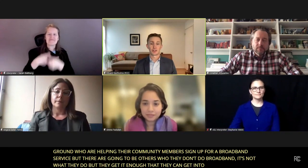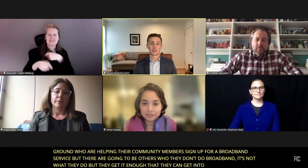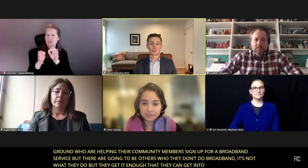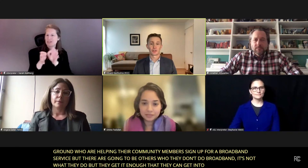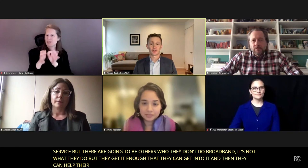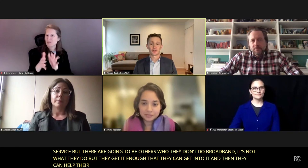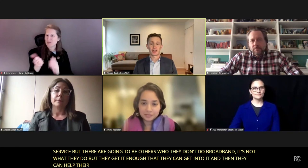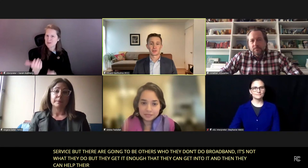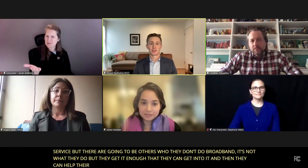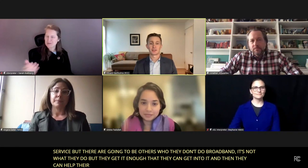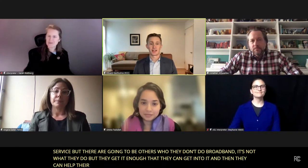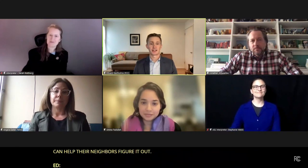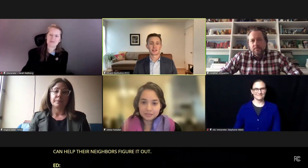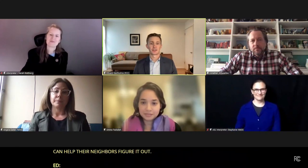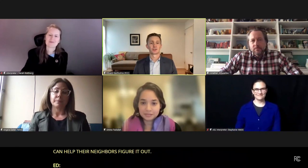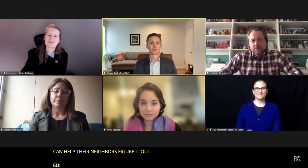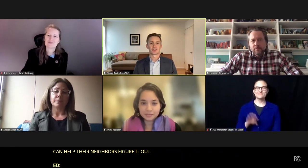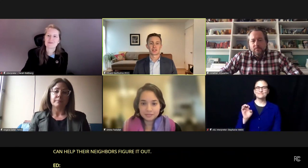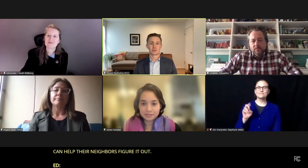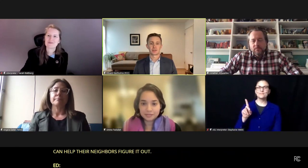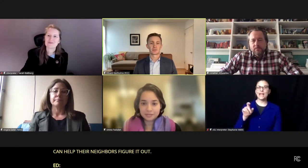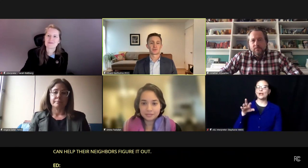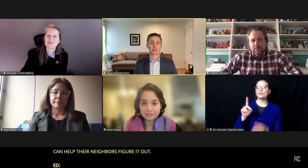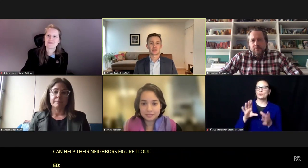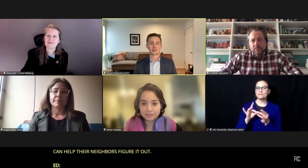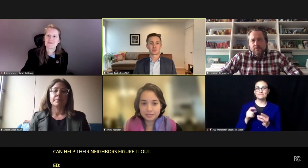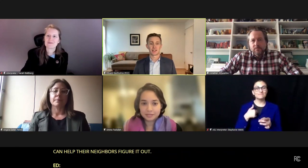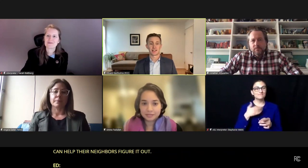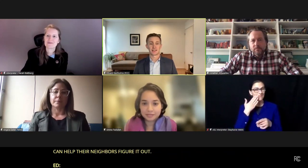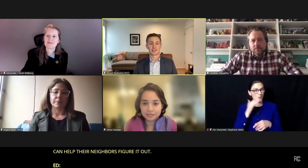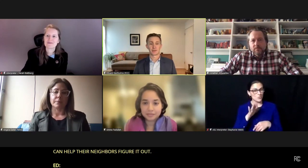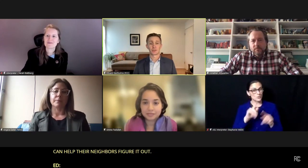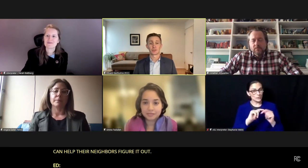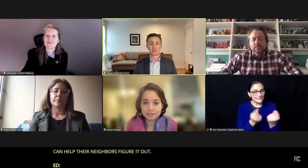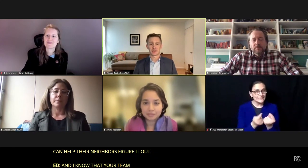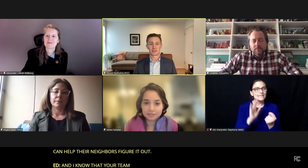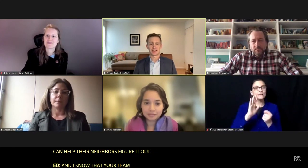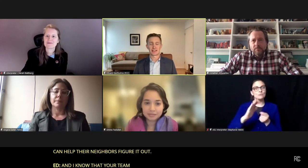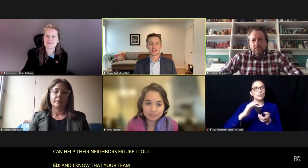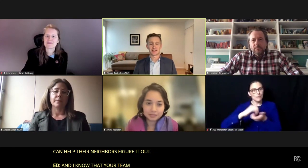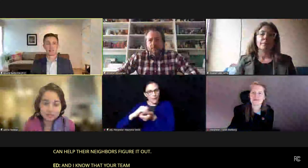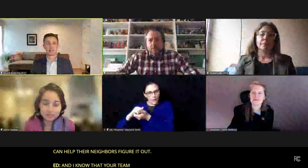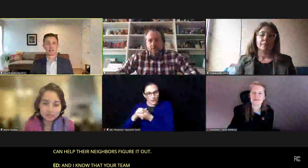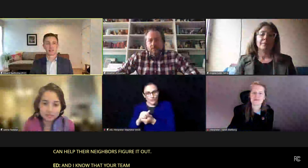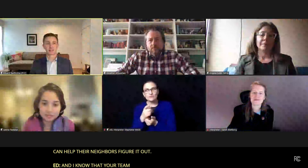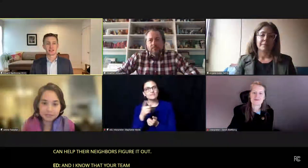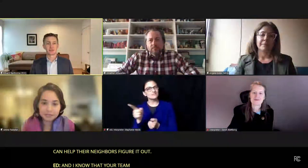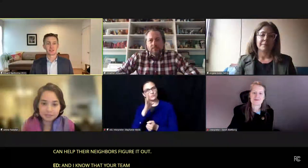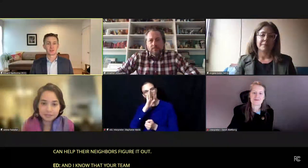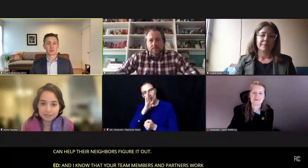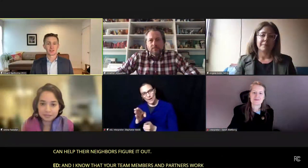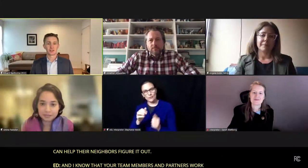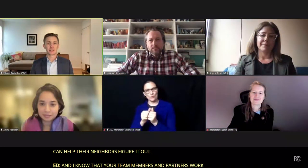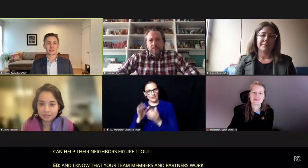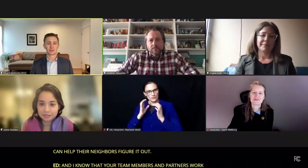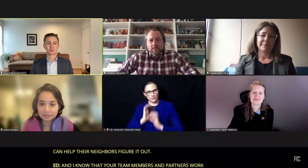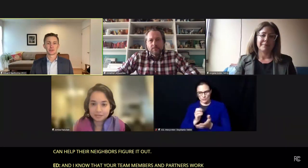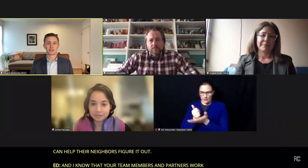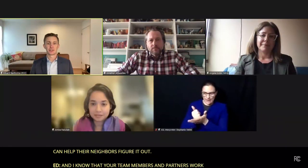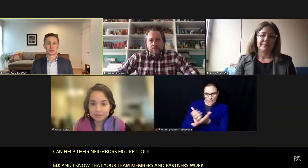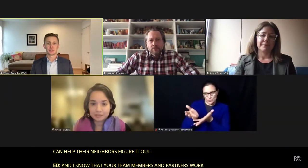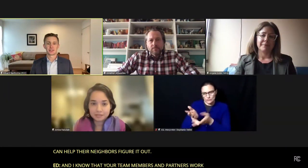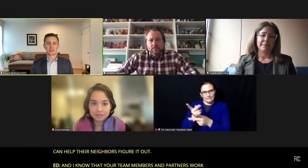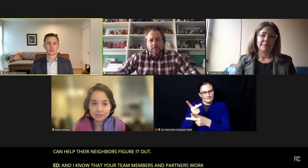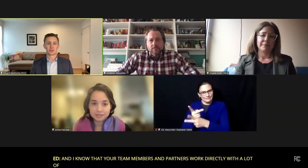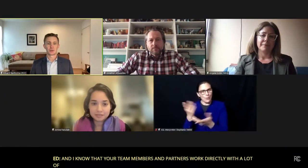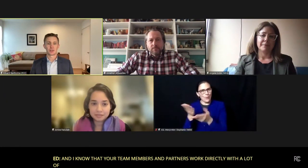your partners work directly with a lot of consumers to help them find plans that will meet their needs. And in the last video, we saw Lee alluded